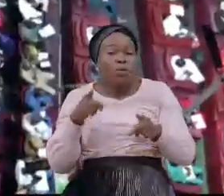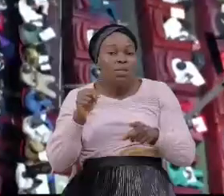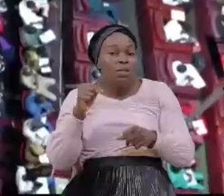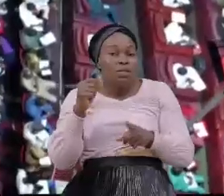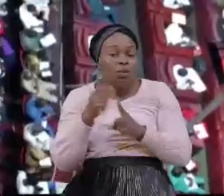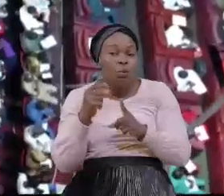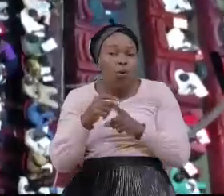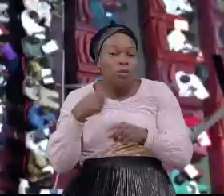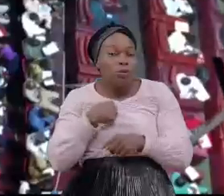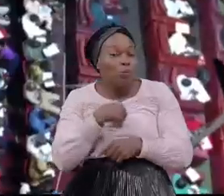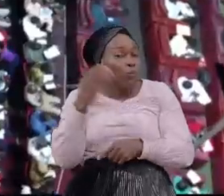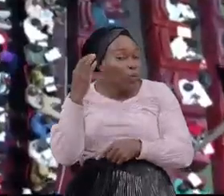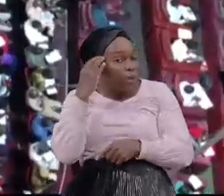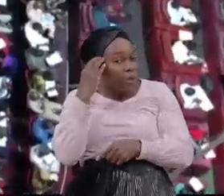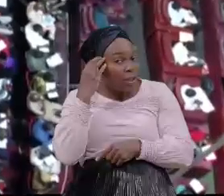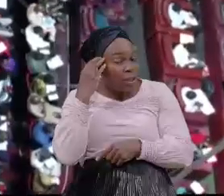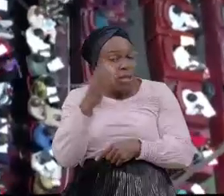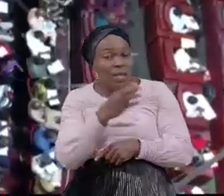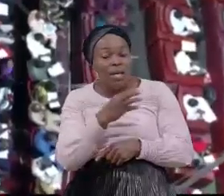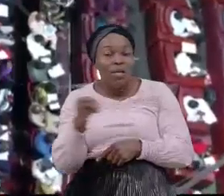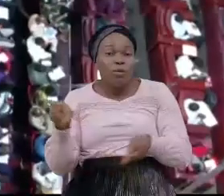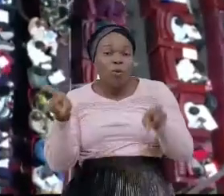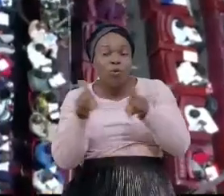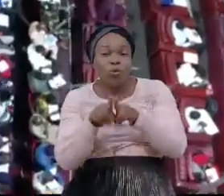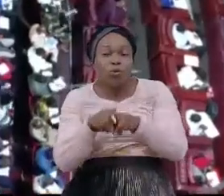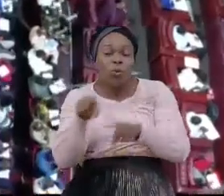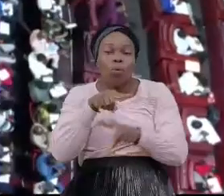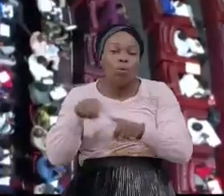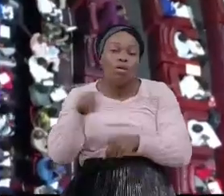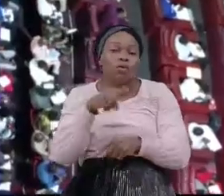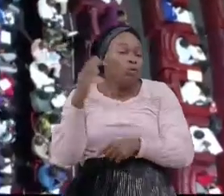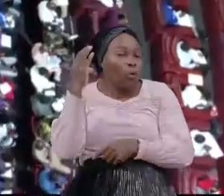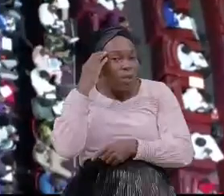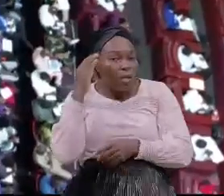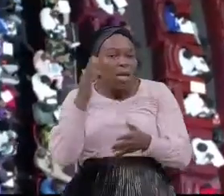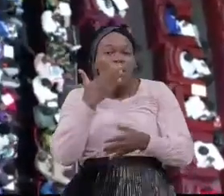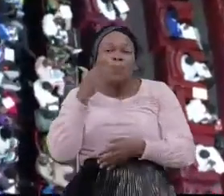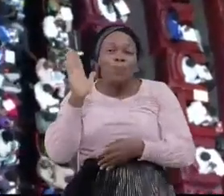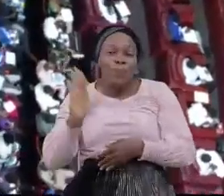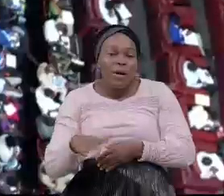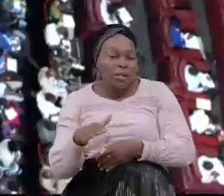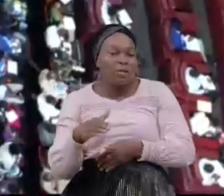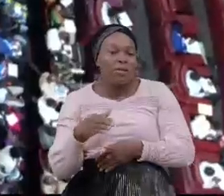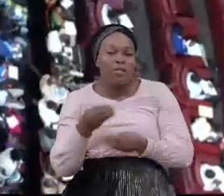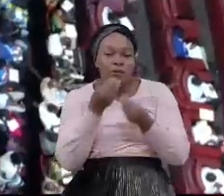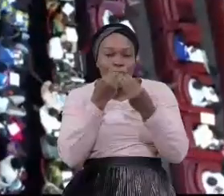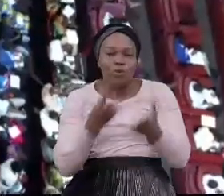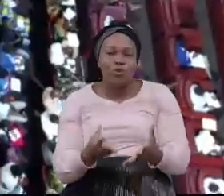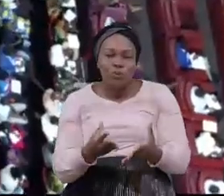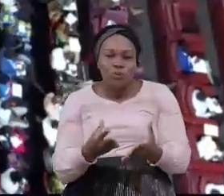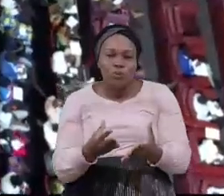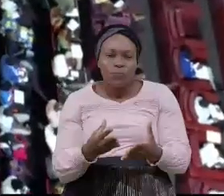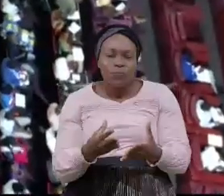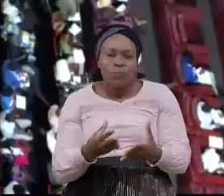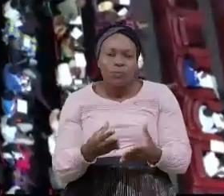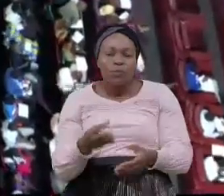life, when you hear bad news, there are two sides to everything. If you look